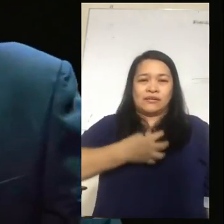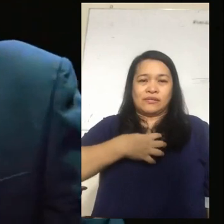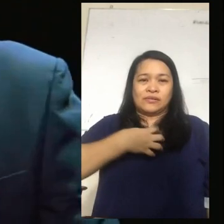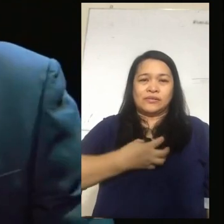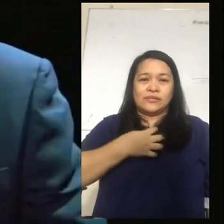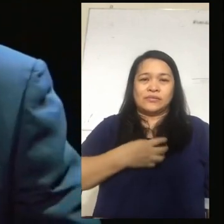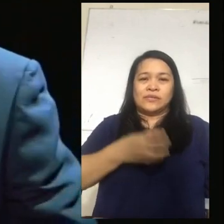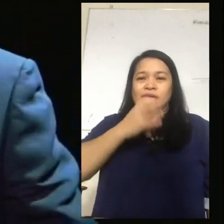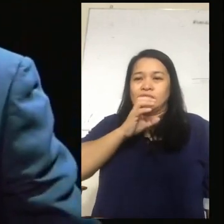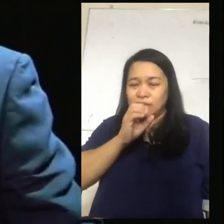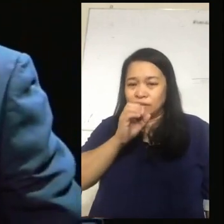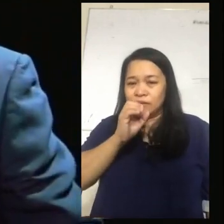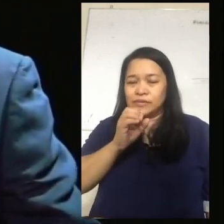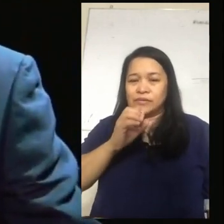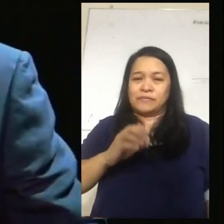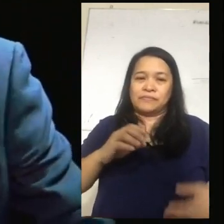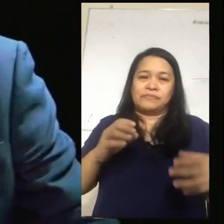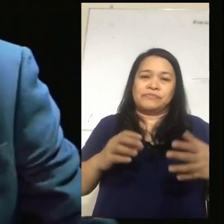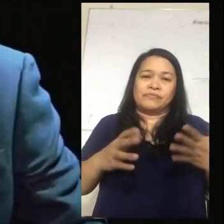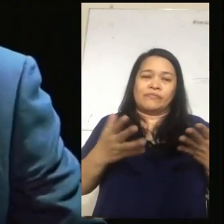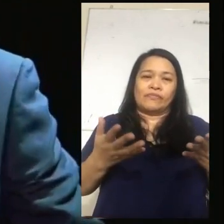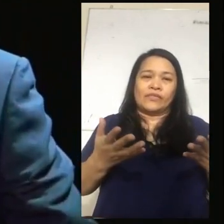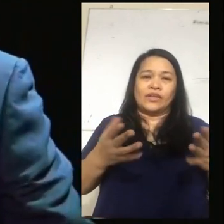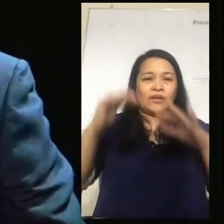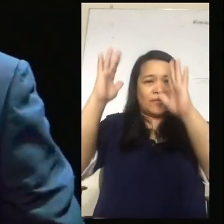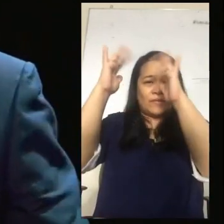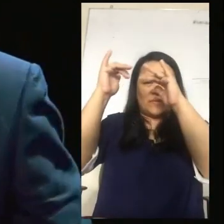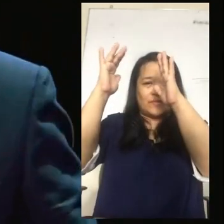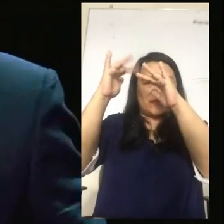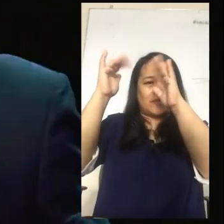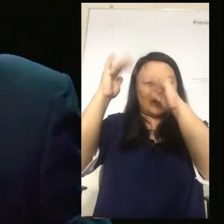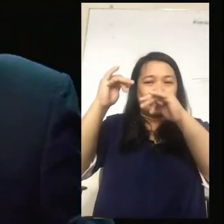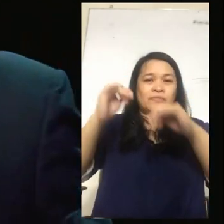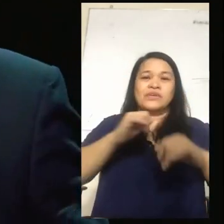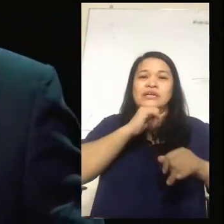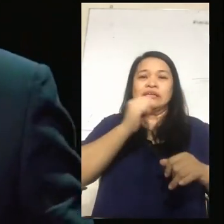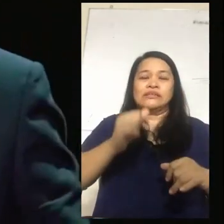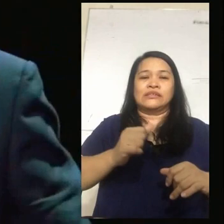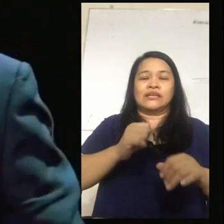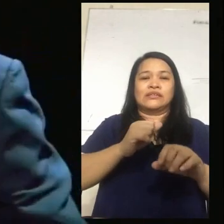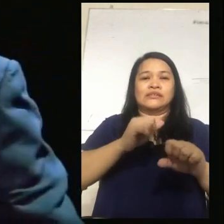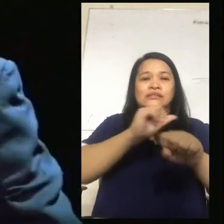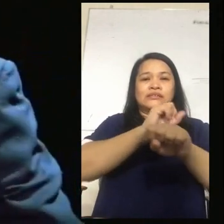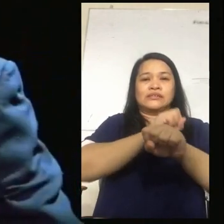kaya? Sana naman, you know, ma-discern nila na yun na hindi COVID.